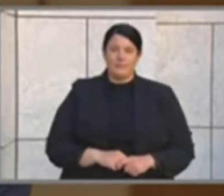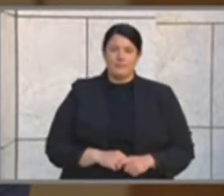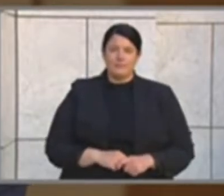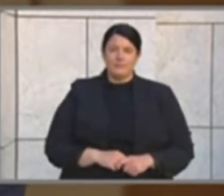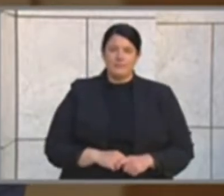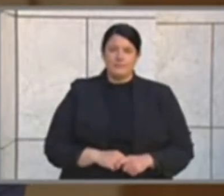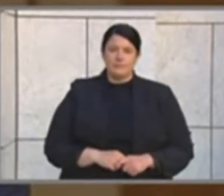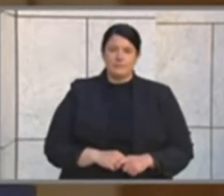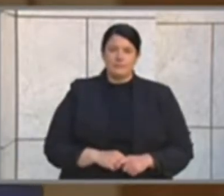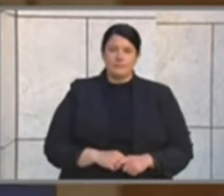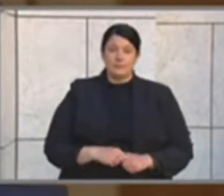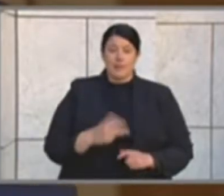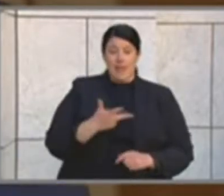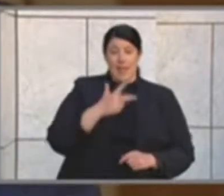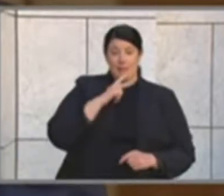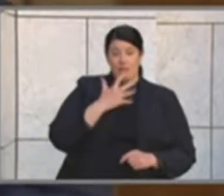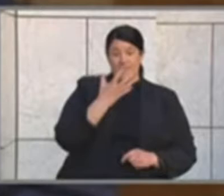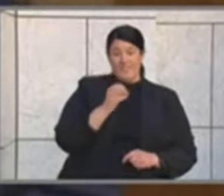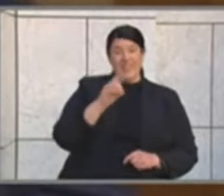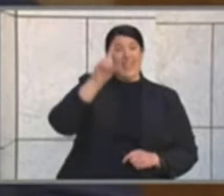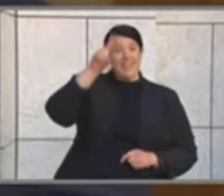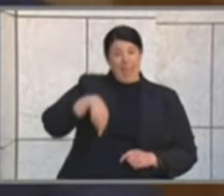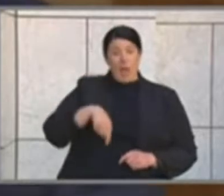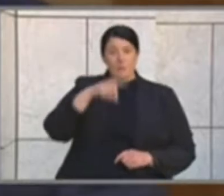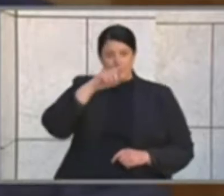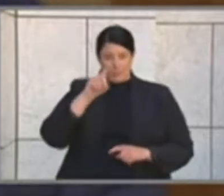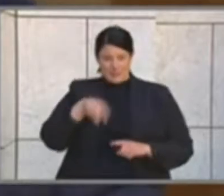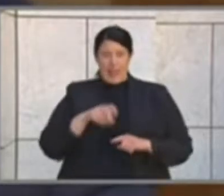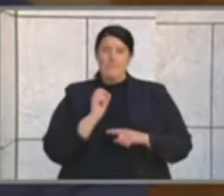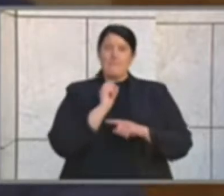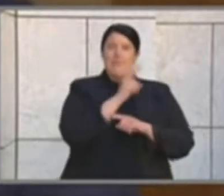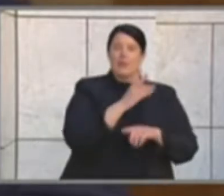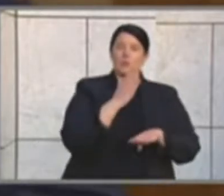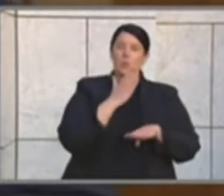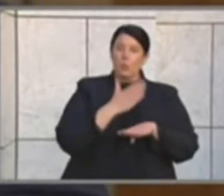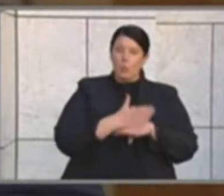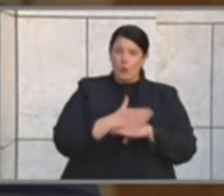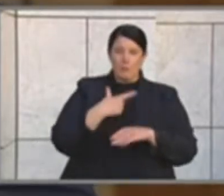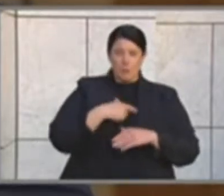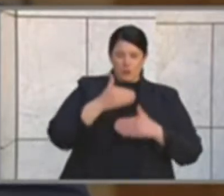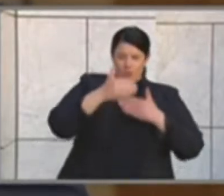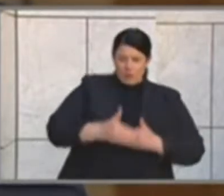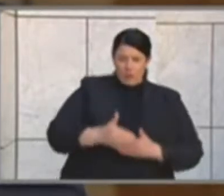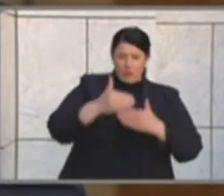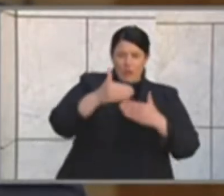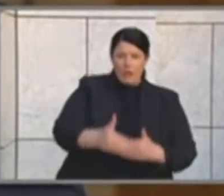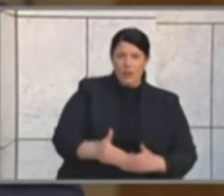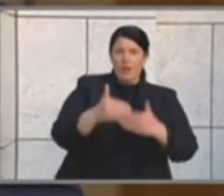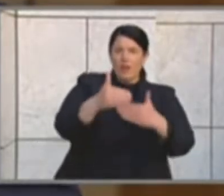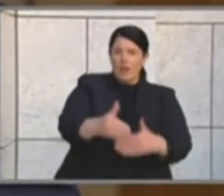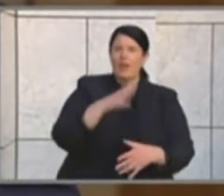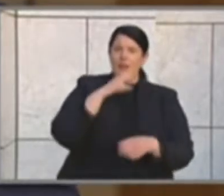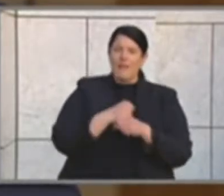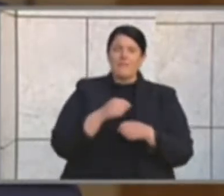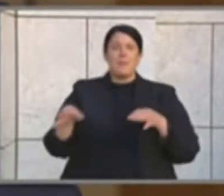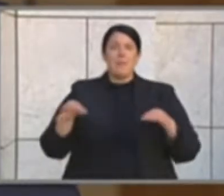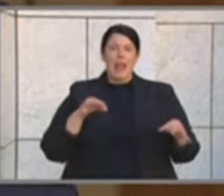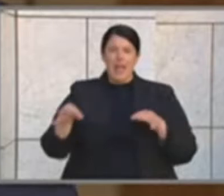850,000 people will be back in work as a result of stage 1, 2 and 3 restrictions being